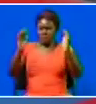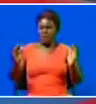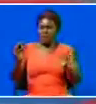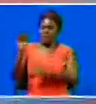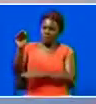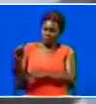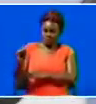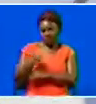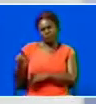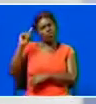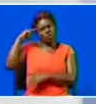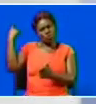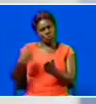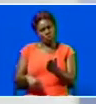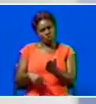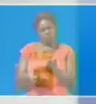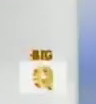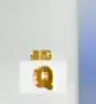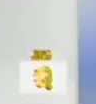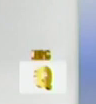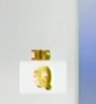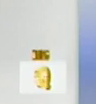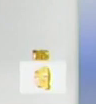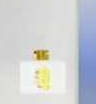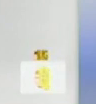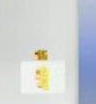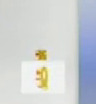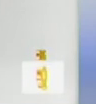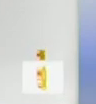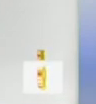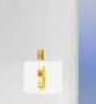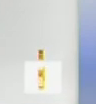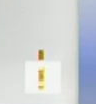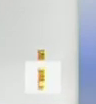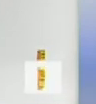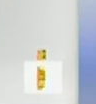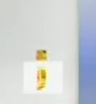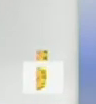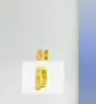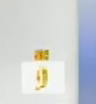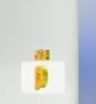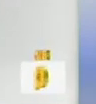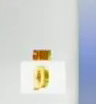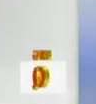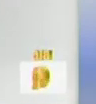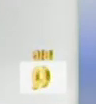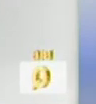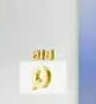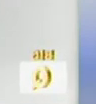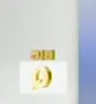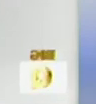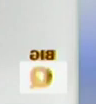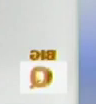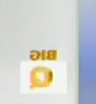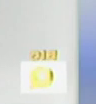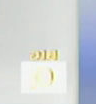You're asking you, what do you think is driving unrest in girls' secondary schools in Kenya? What do you think is driving that unrest? It